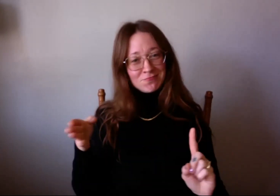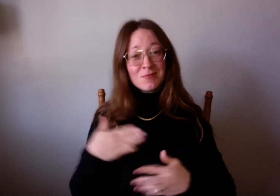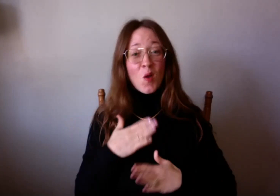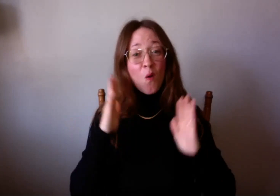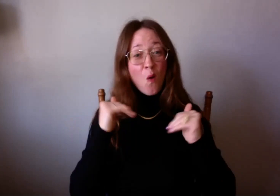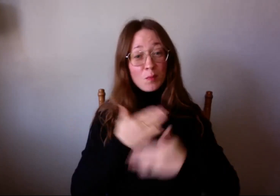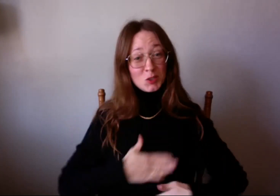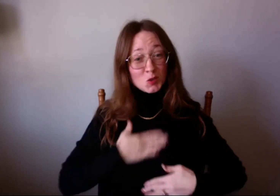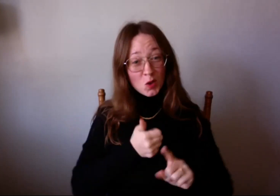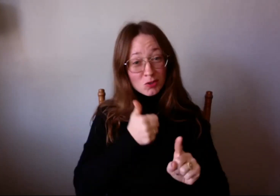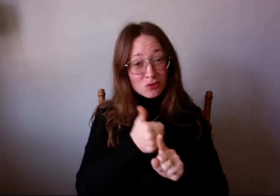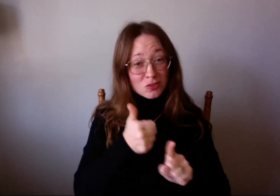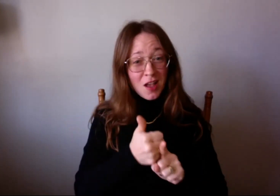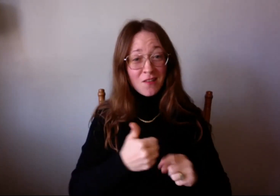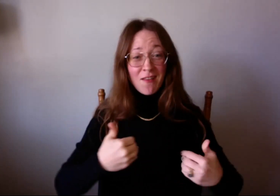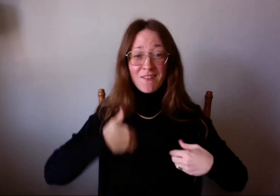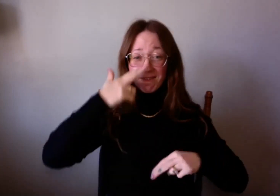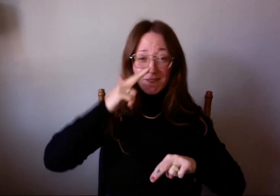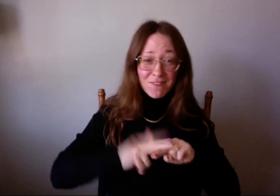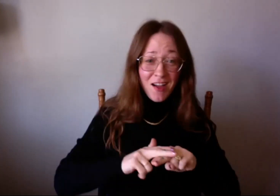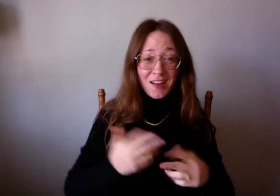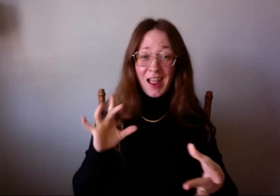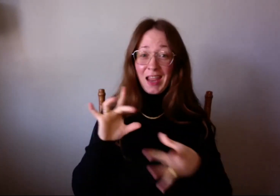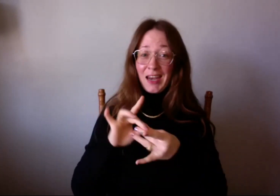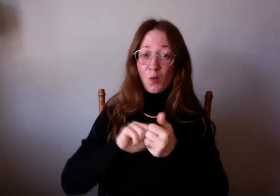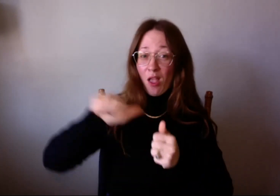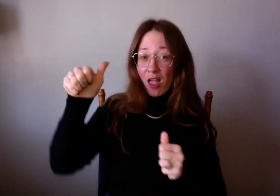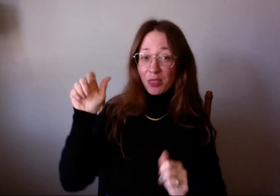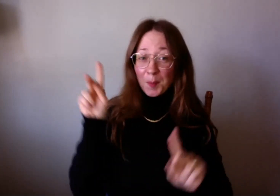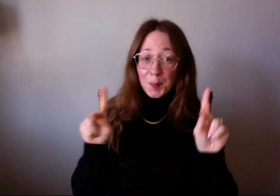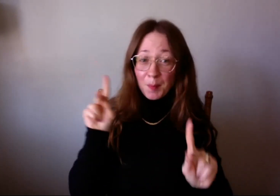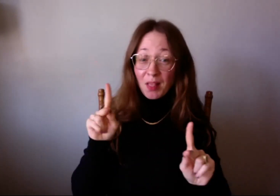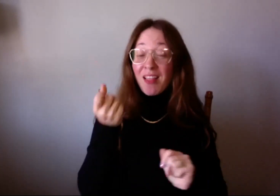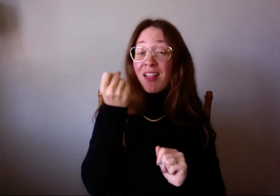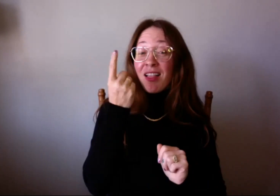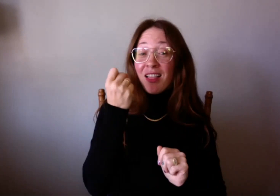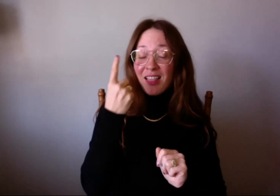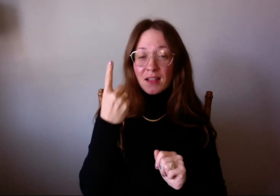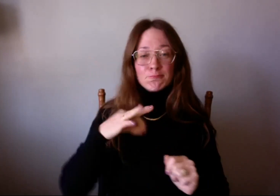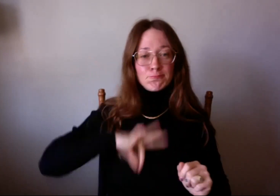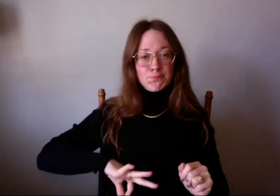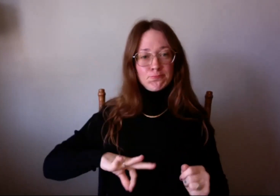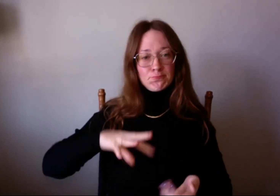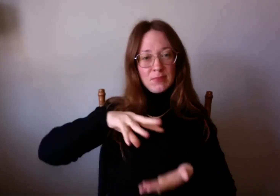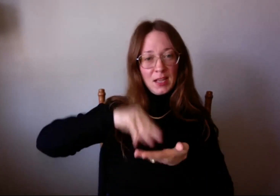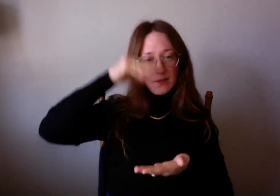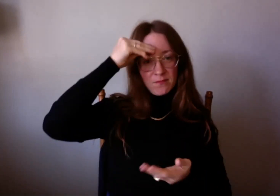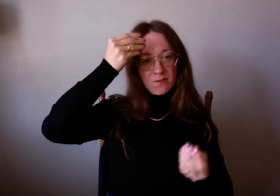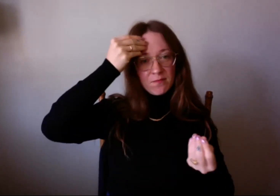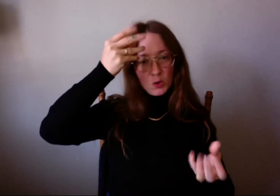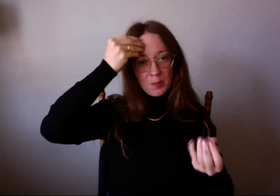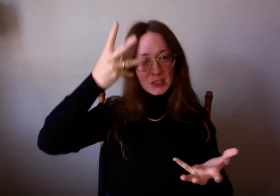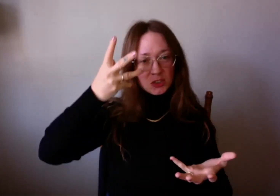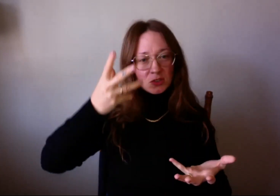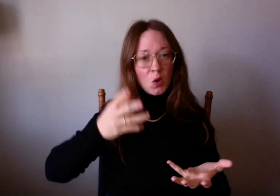have some fun, share and connect with others, and importantly, gain information that will be useful to you in